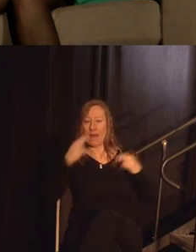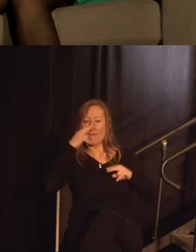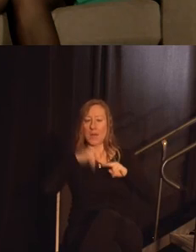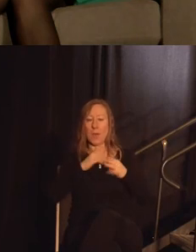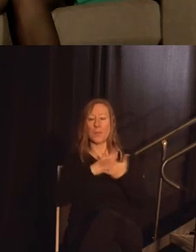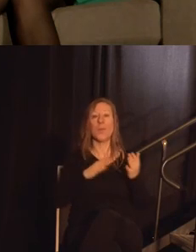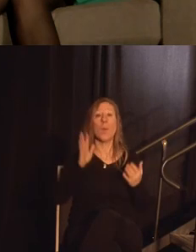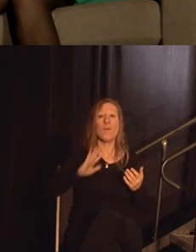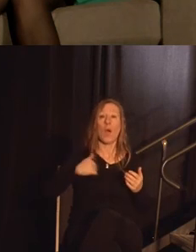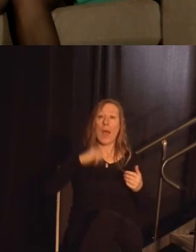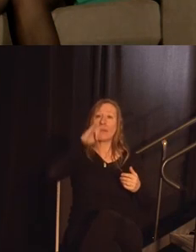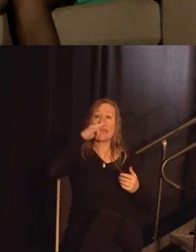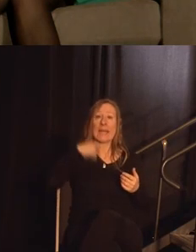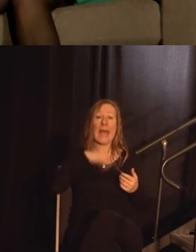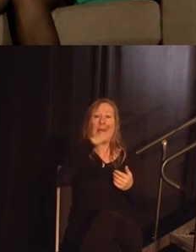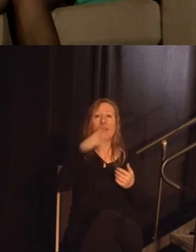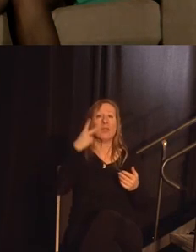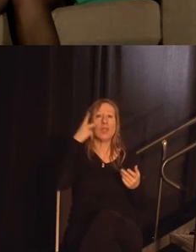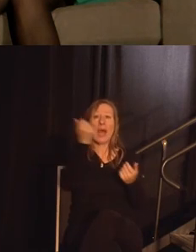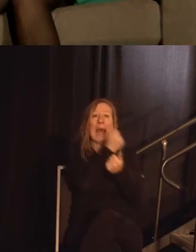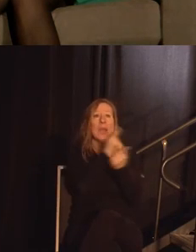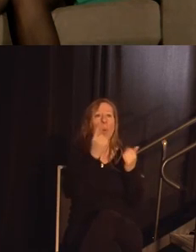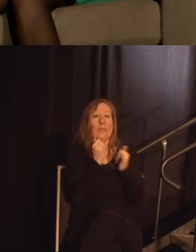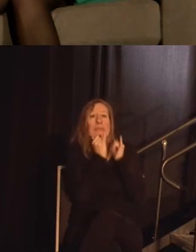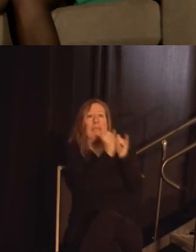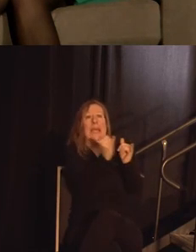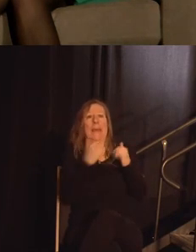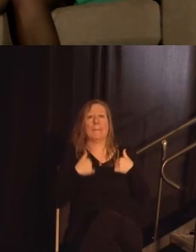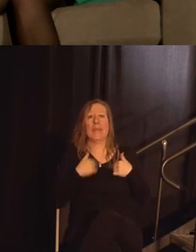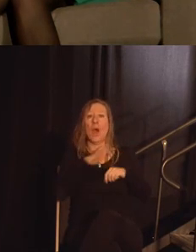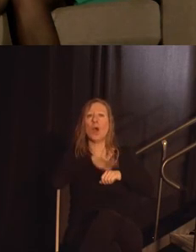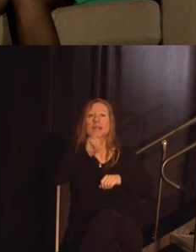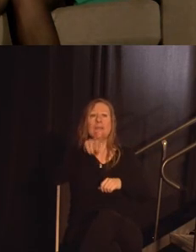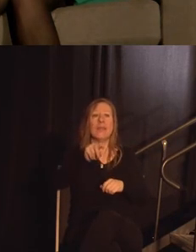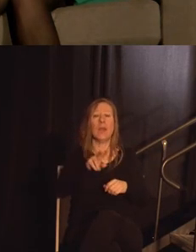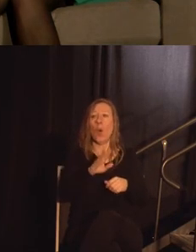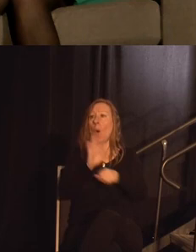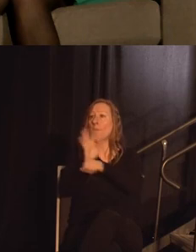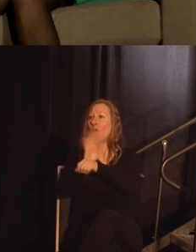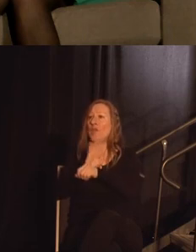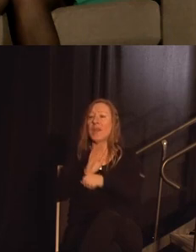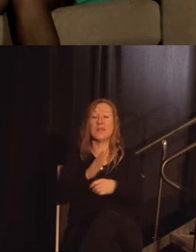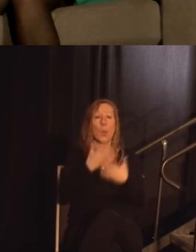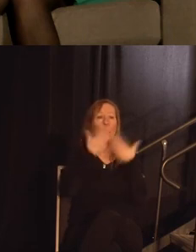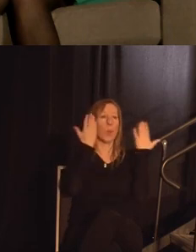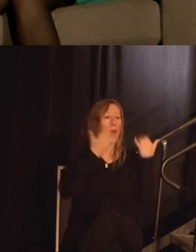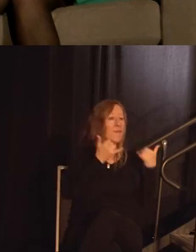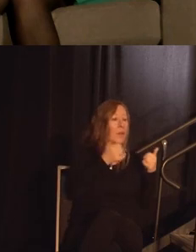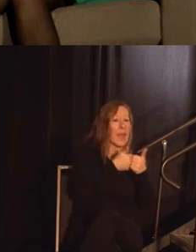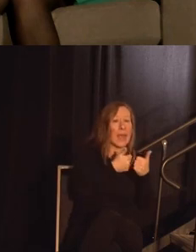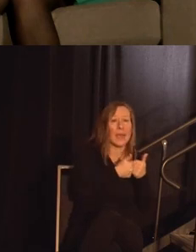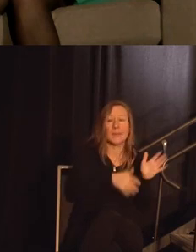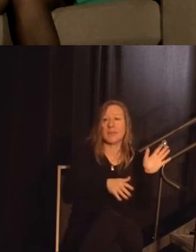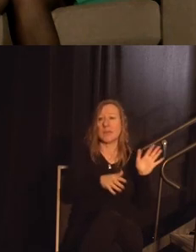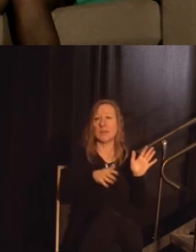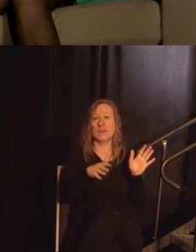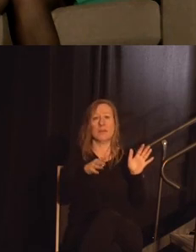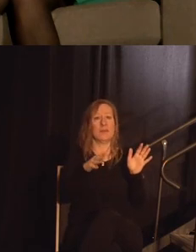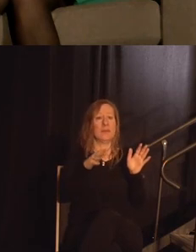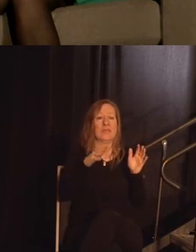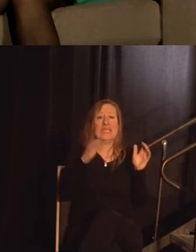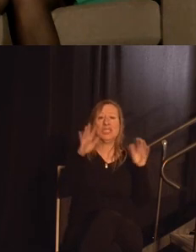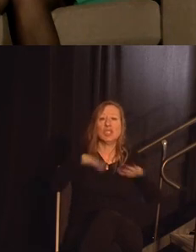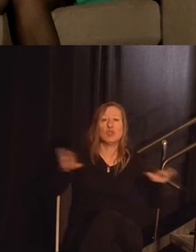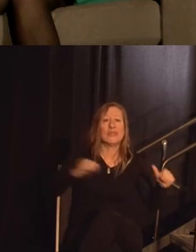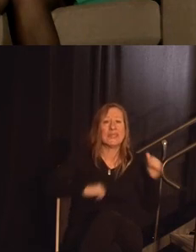As a kid, I never saw anyone remotely like myself on TV, or in the movies, or in video games, or at the children's theater, or in books, or anywhere at